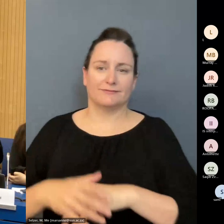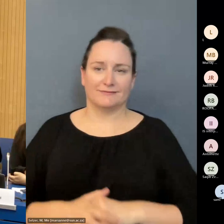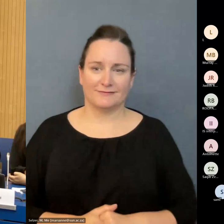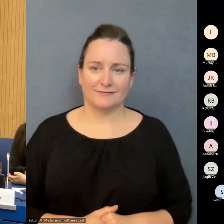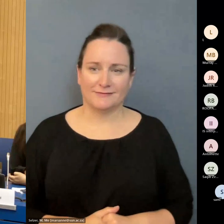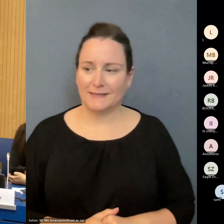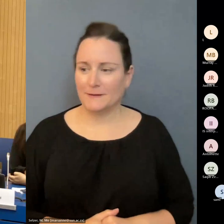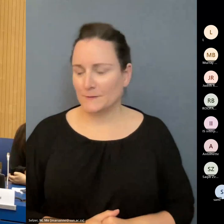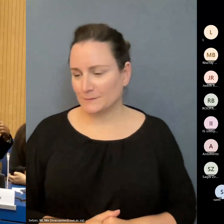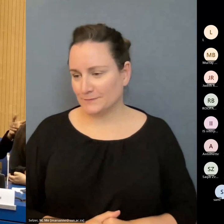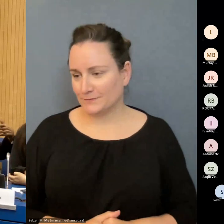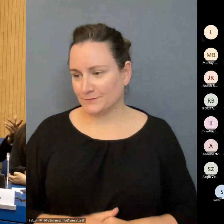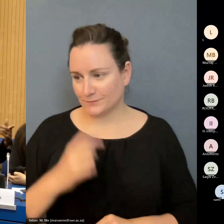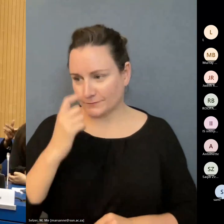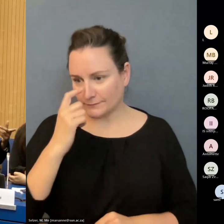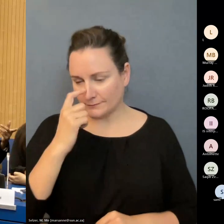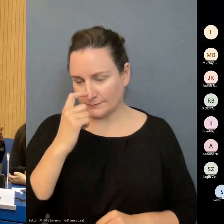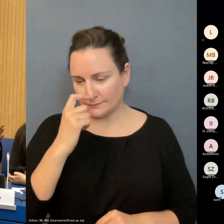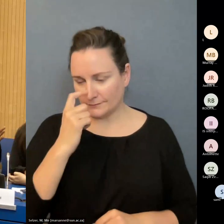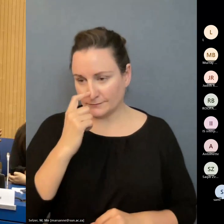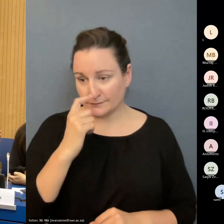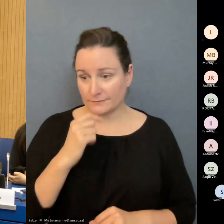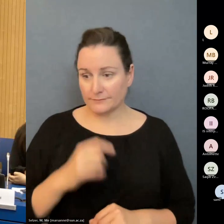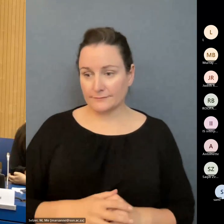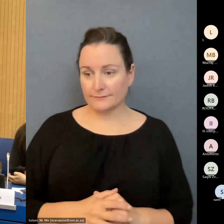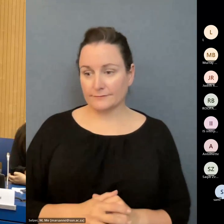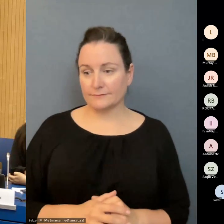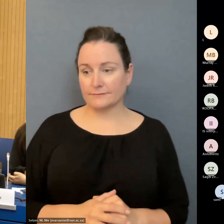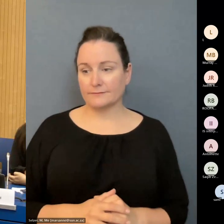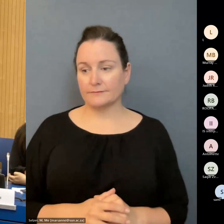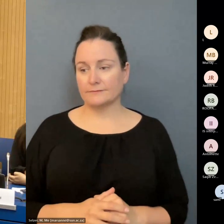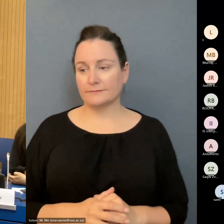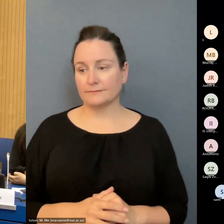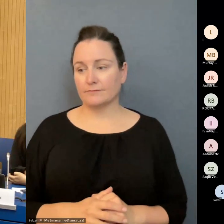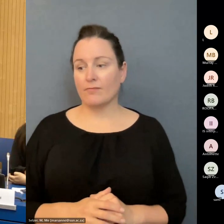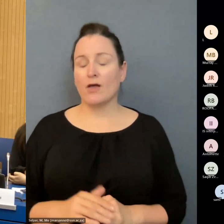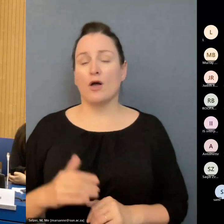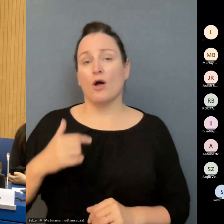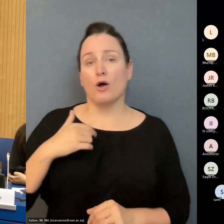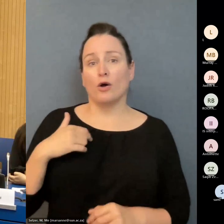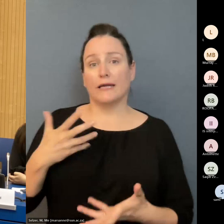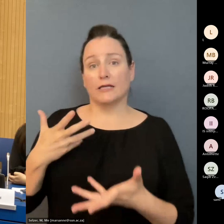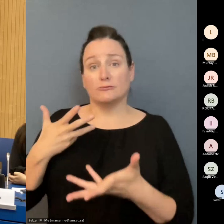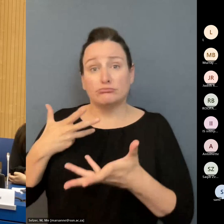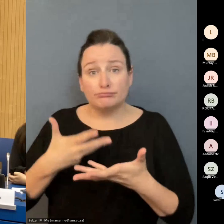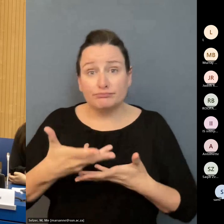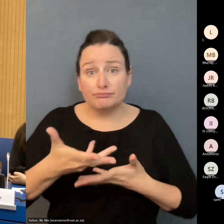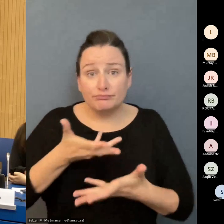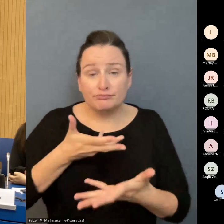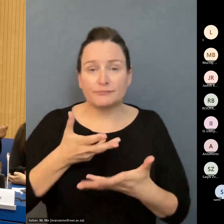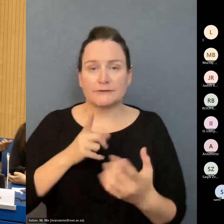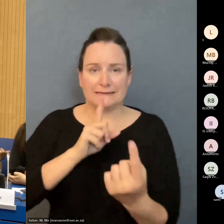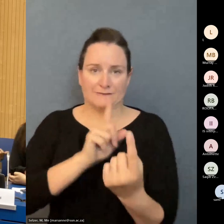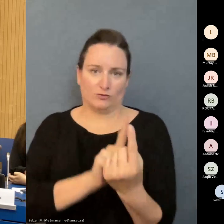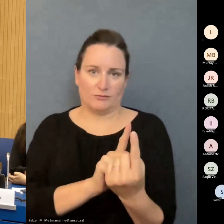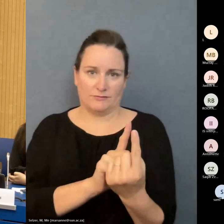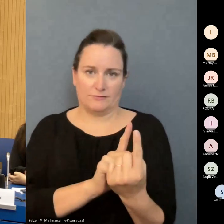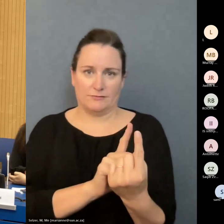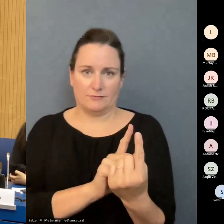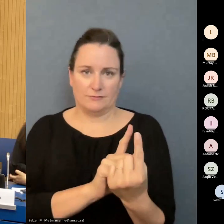wrong. How it works out in other places also. We have an individual consultation with the